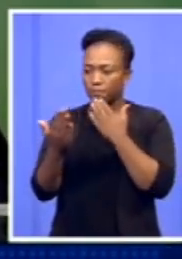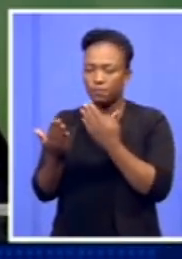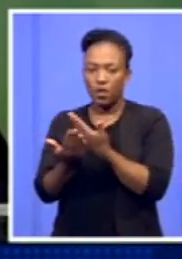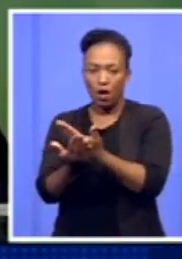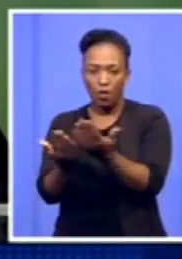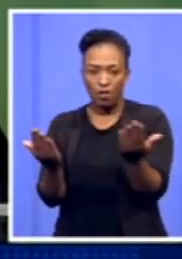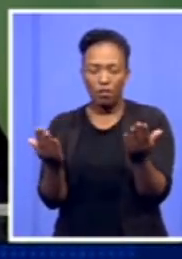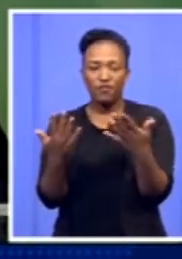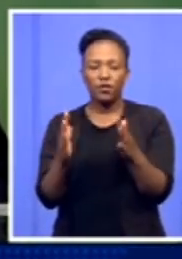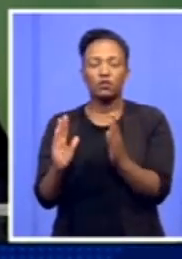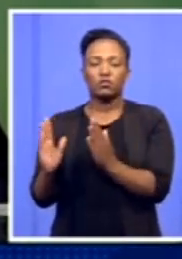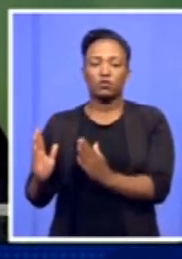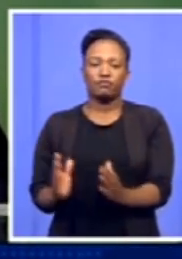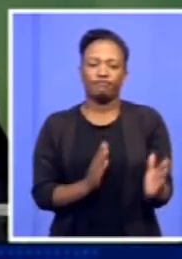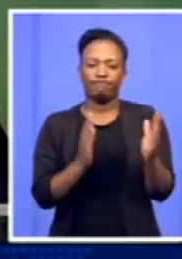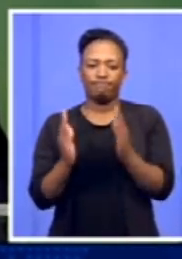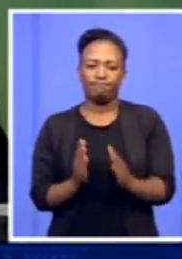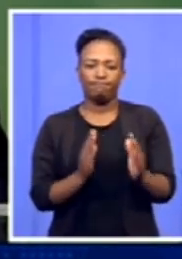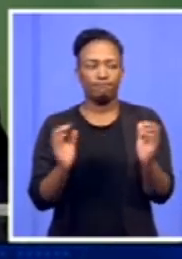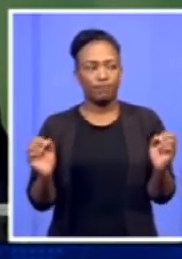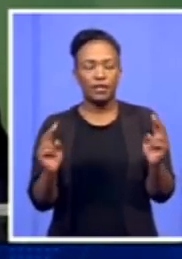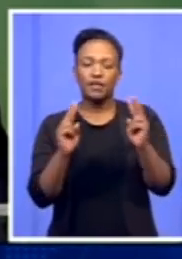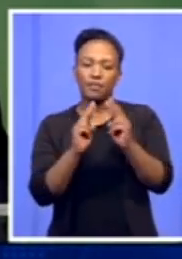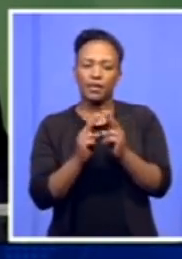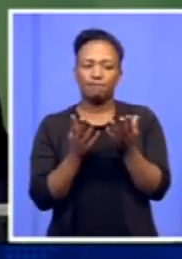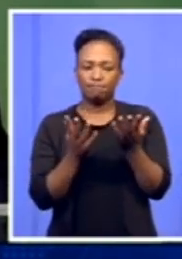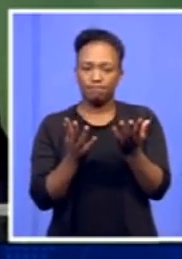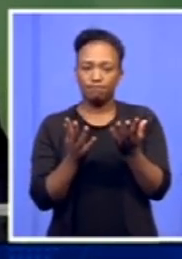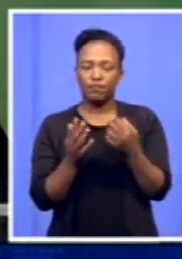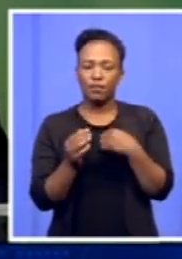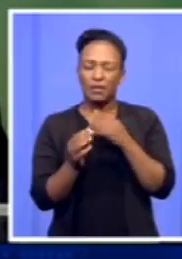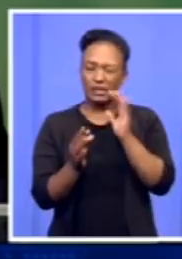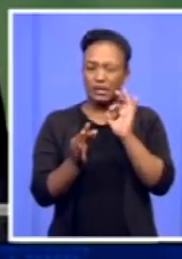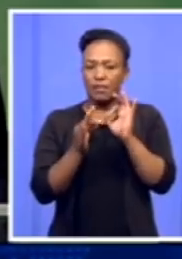summit. I would like in particular to thank the European Union,